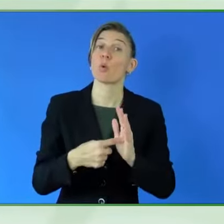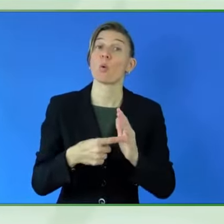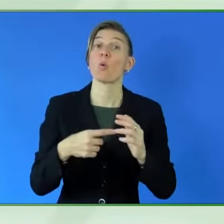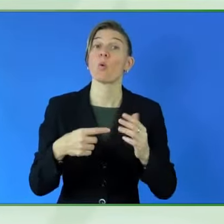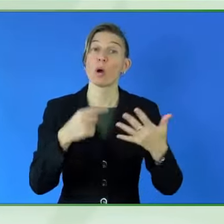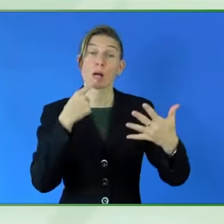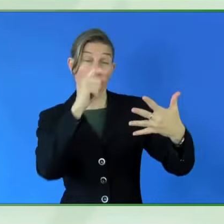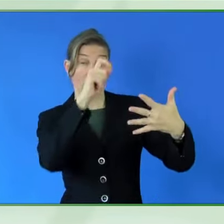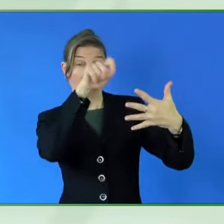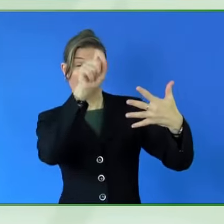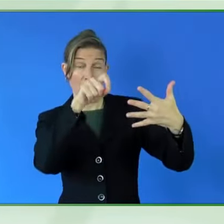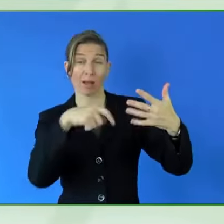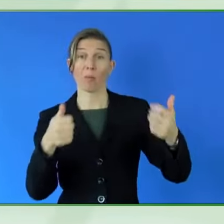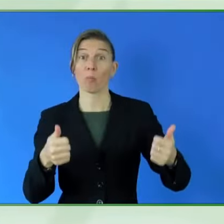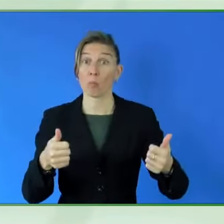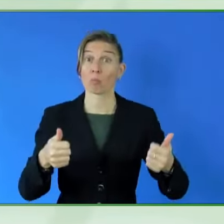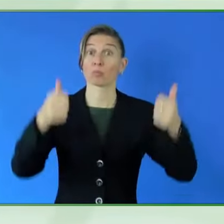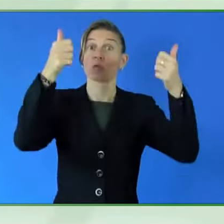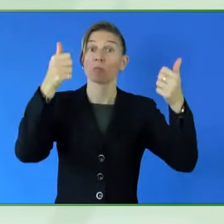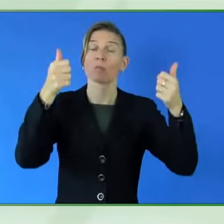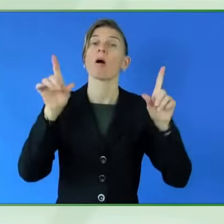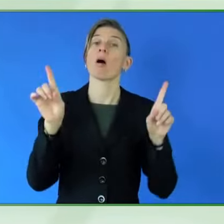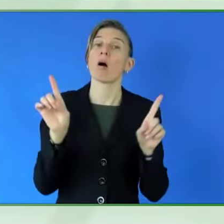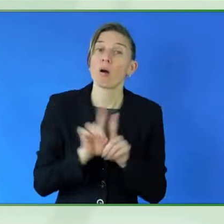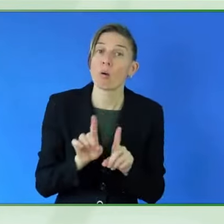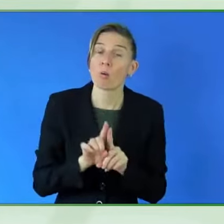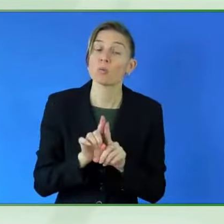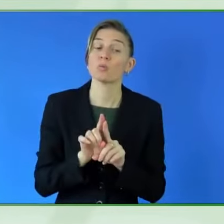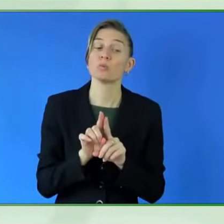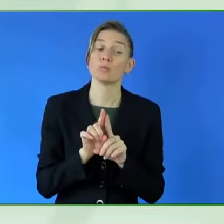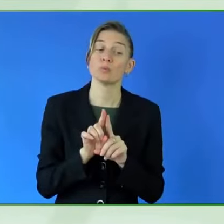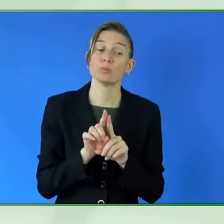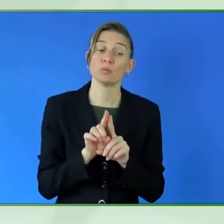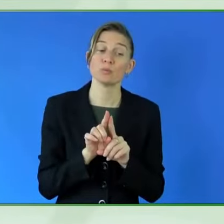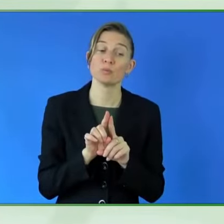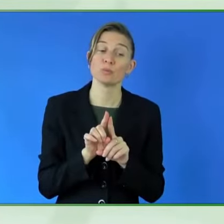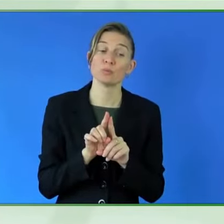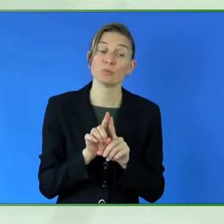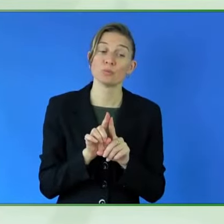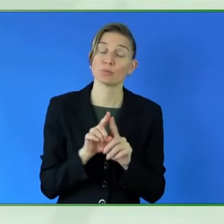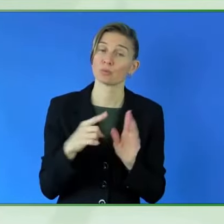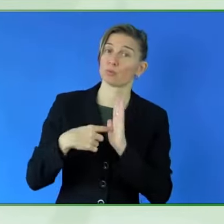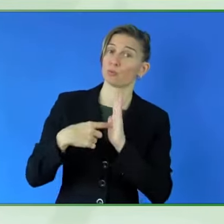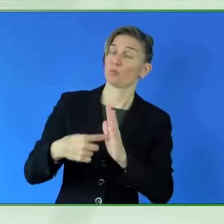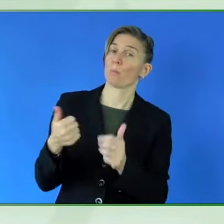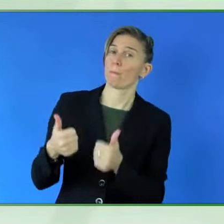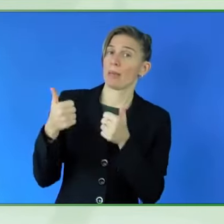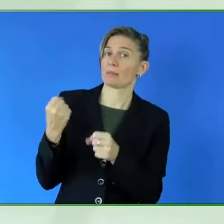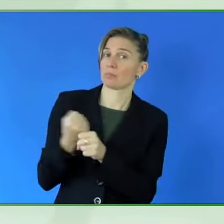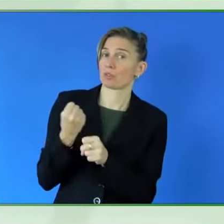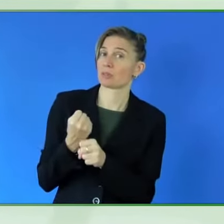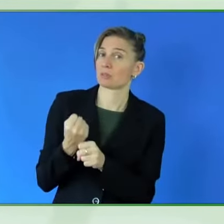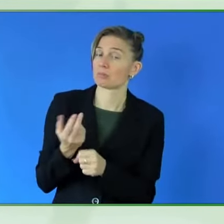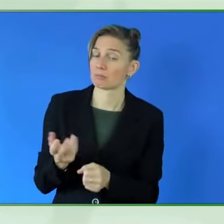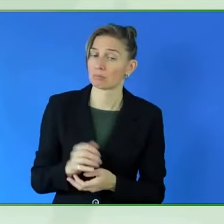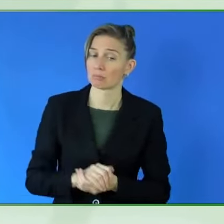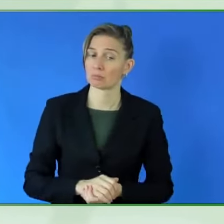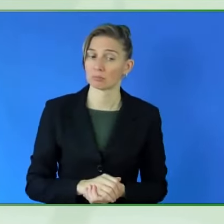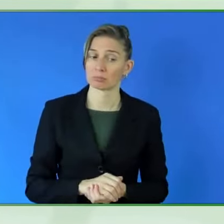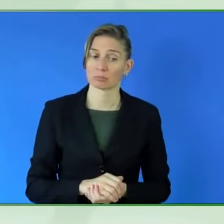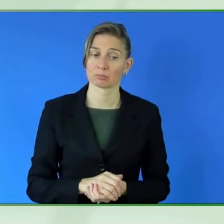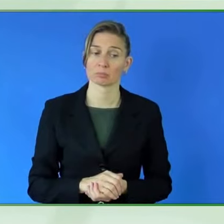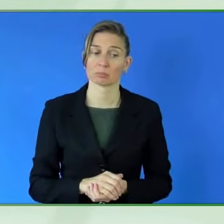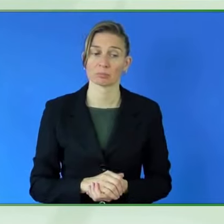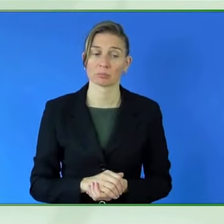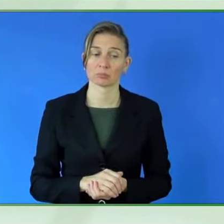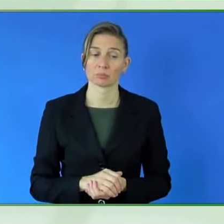to promote them into the world as best practices. I think that the creation of inclusive urban